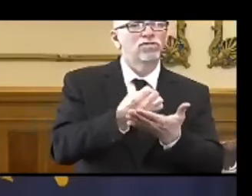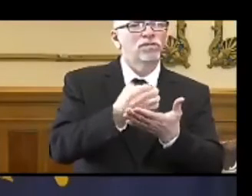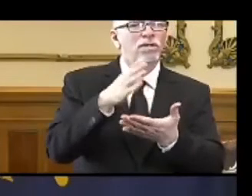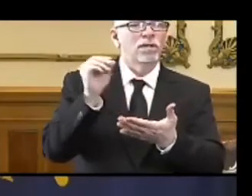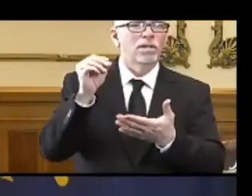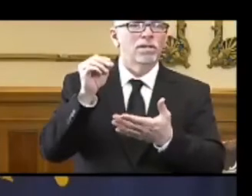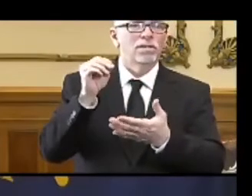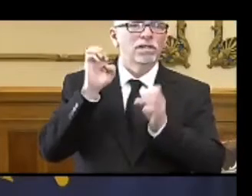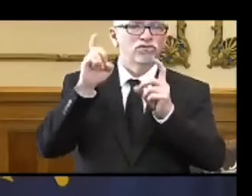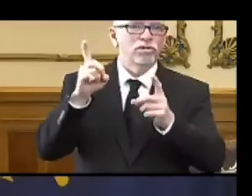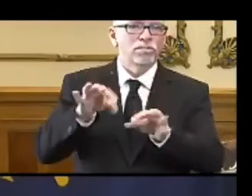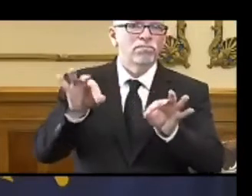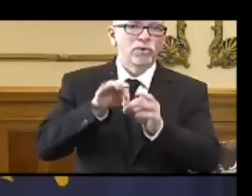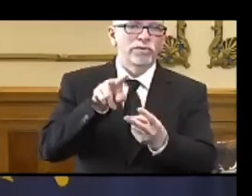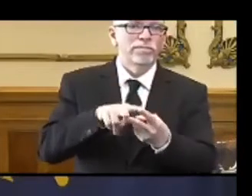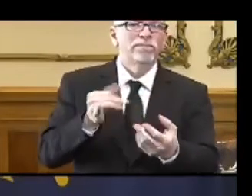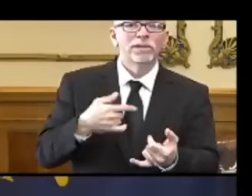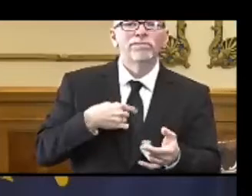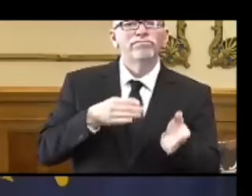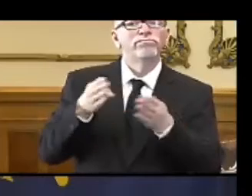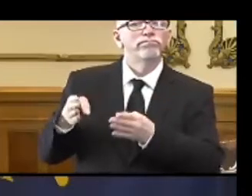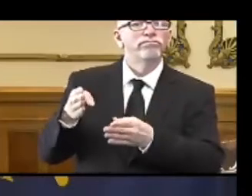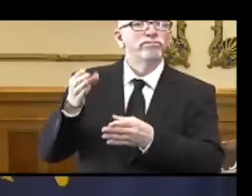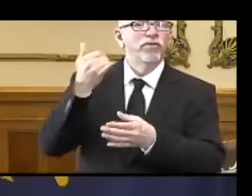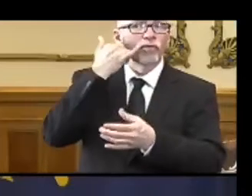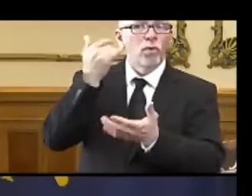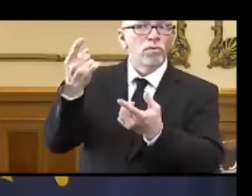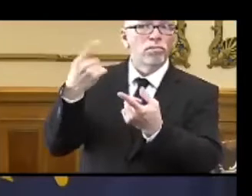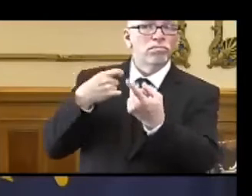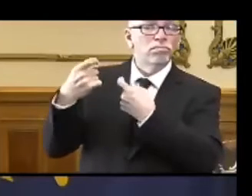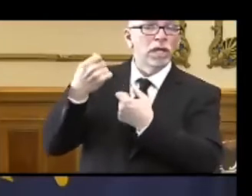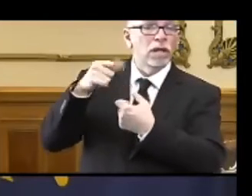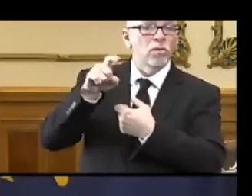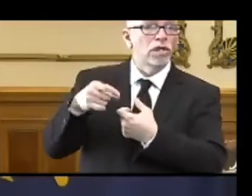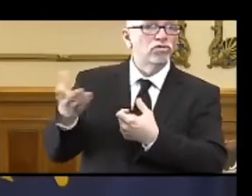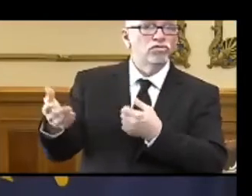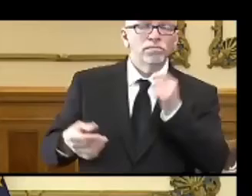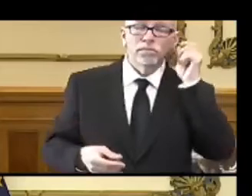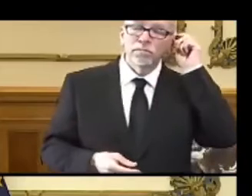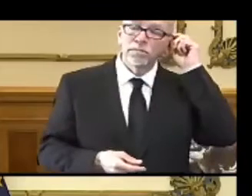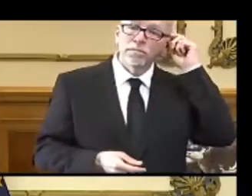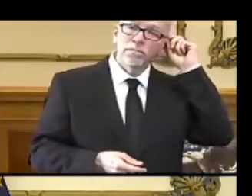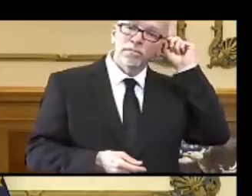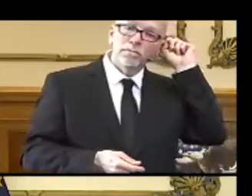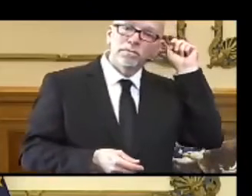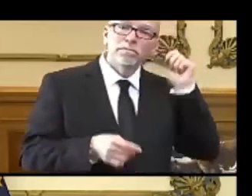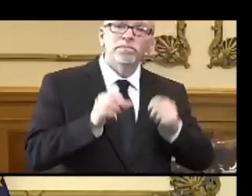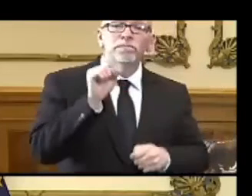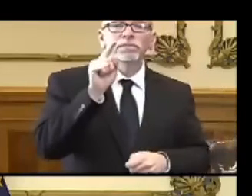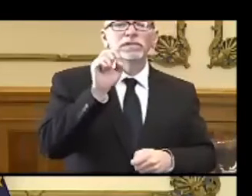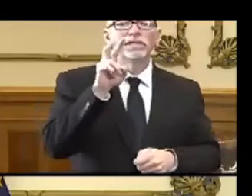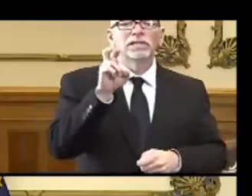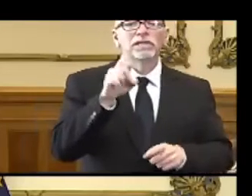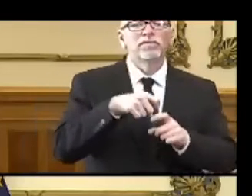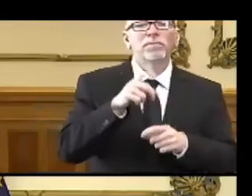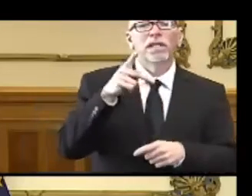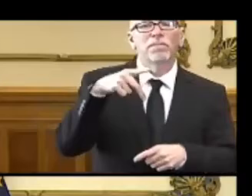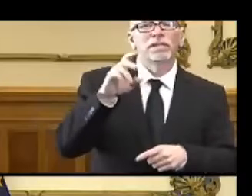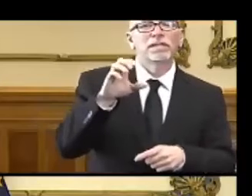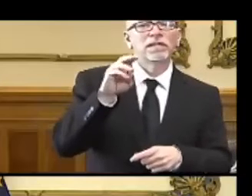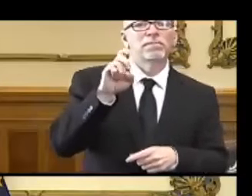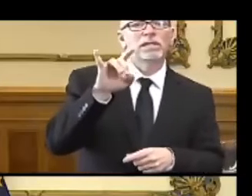So with that, we'll go right to the phone lines and answer any question that's on your mind today. Steve with KPC